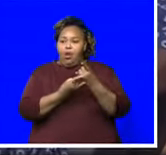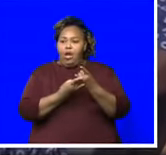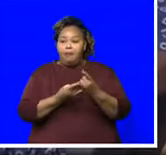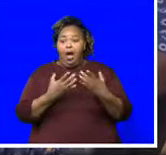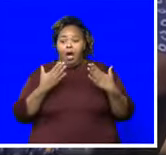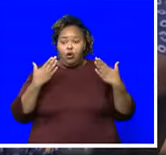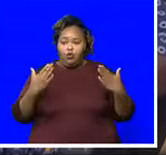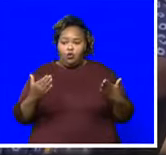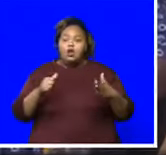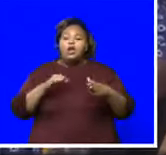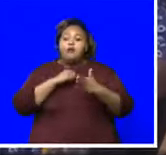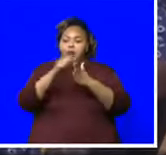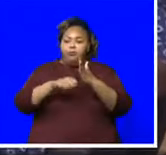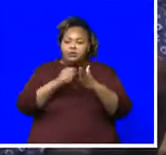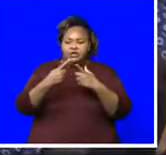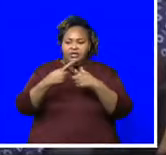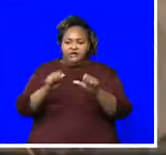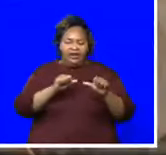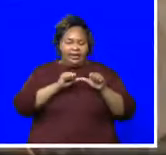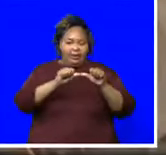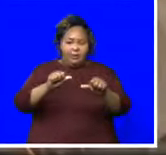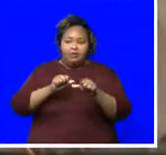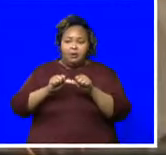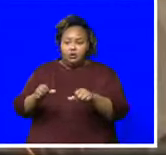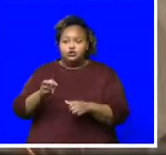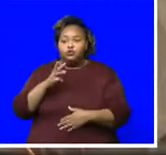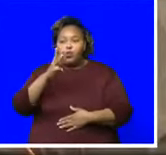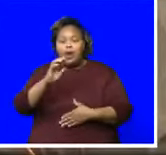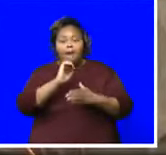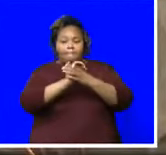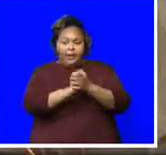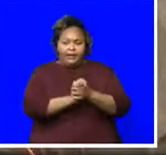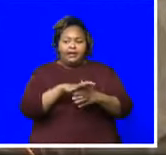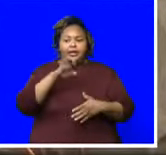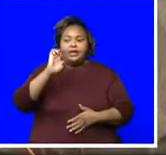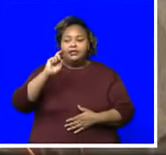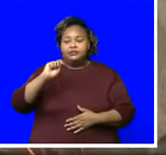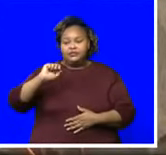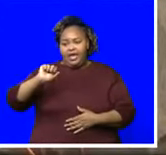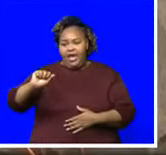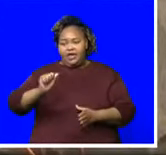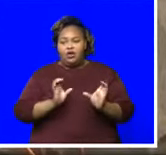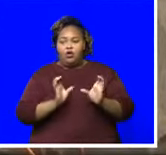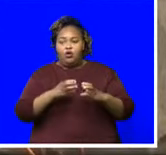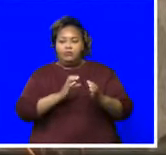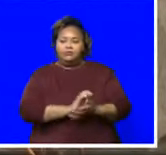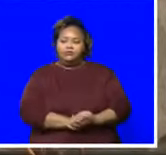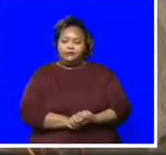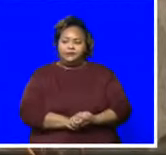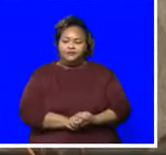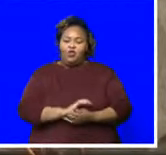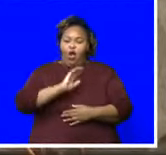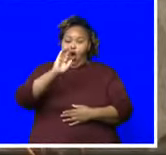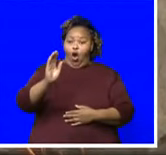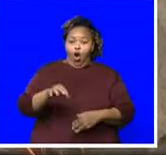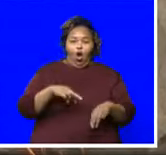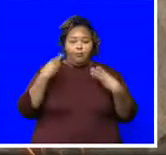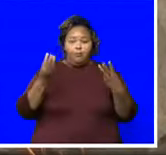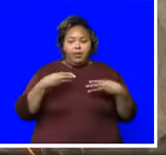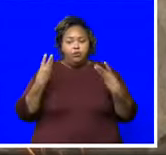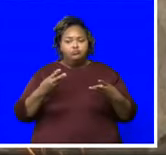Since we are celebrating the International Museum Day, the museum doors are open, wide and clear for everyone to